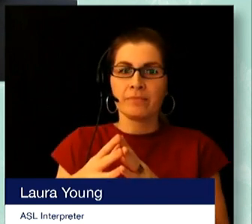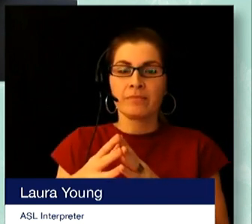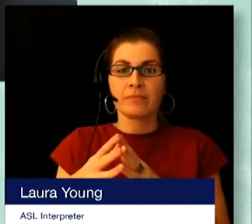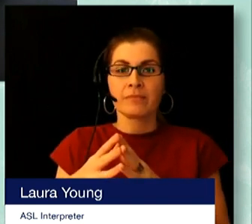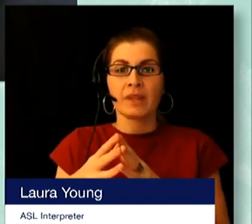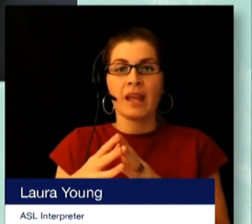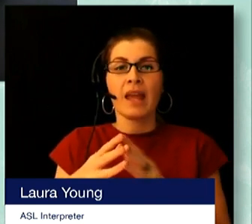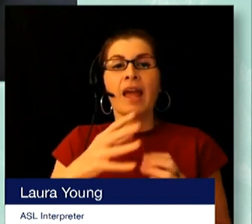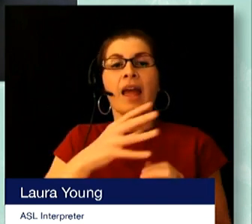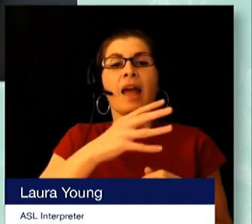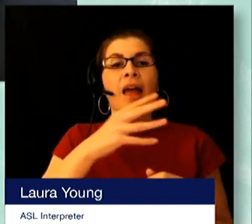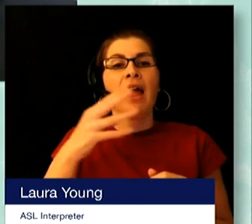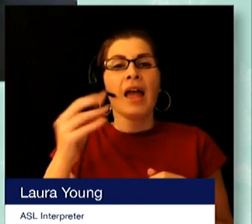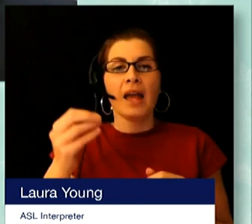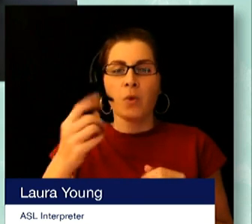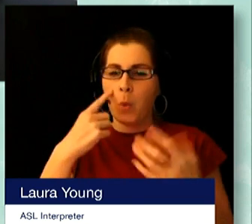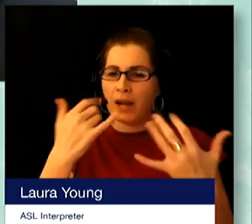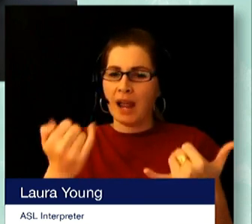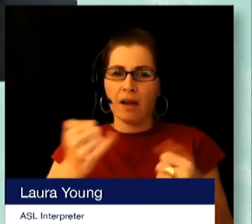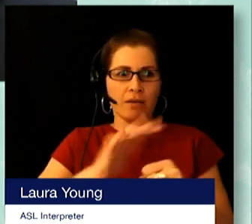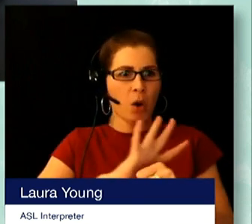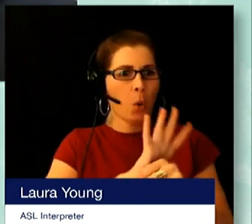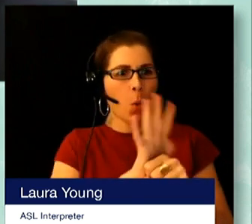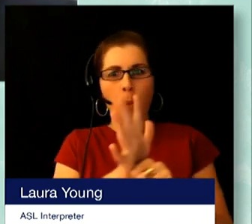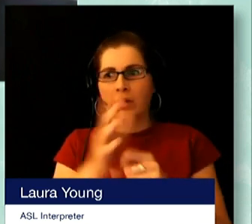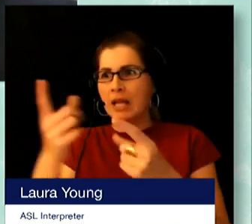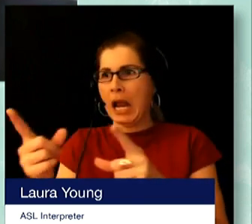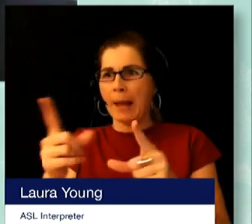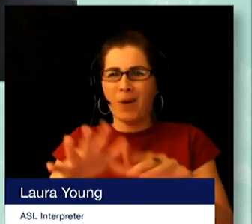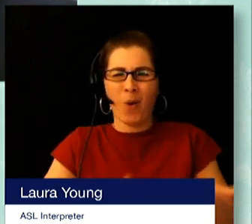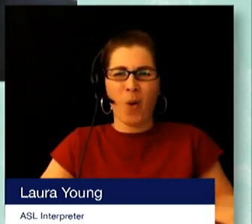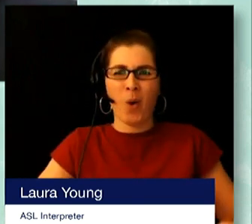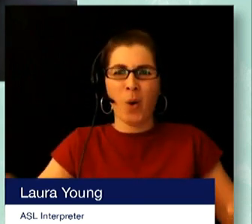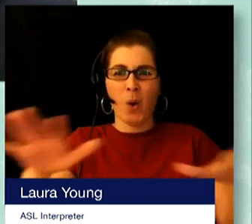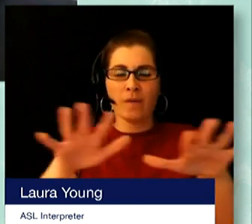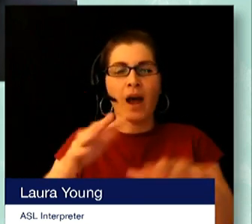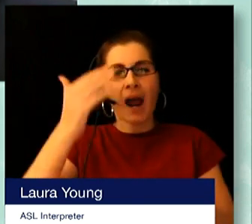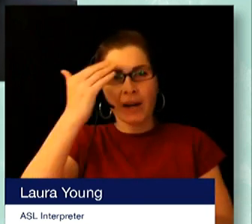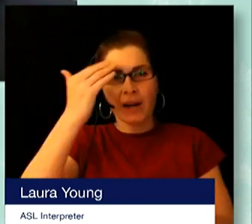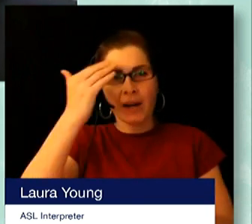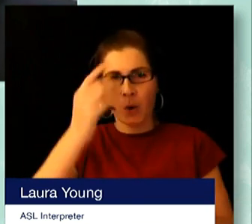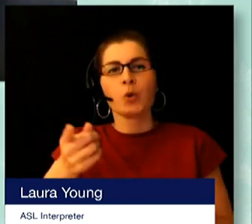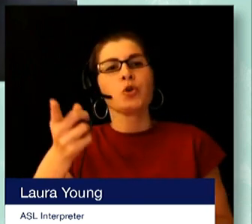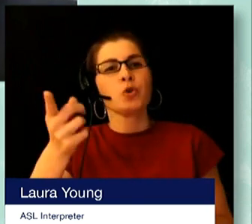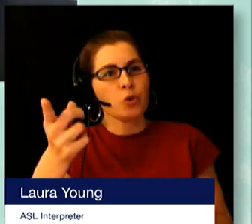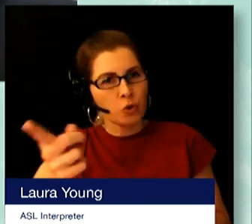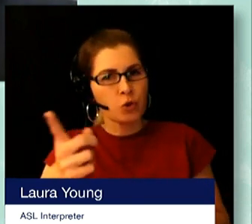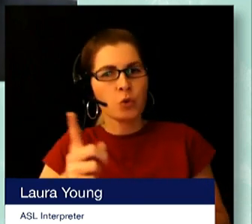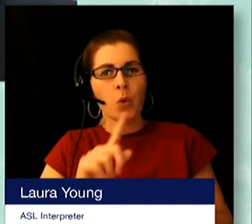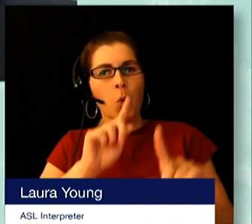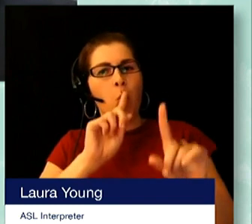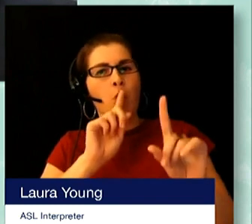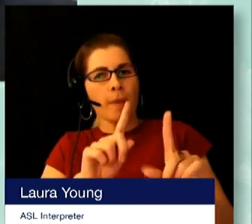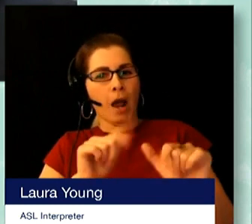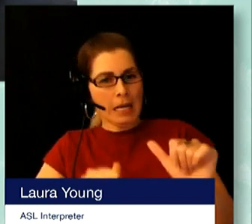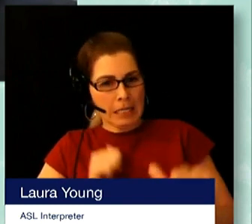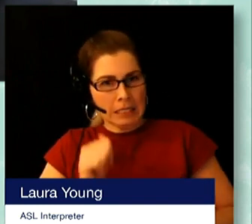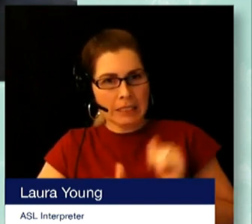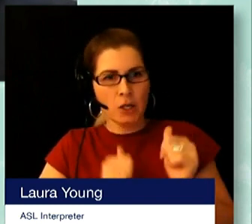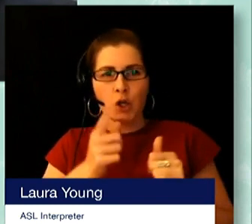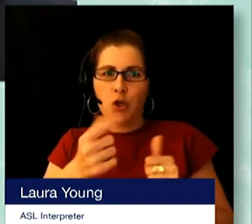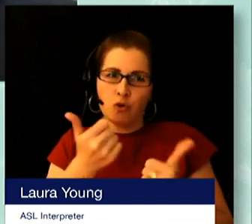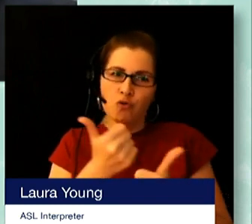a remarkable time with the pandemic that's happening across the country. You've responded to that pandemic by taking some dramatic actions to reduce